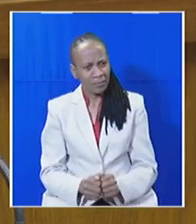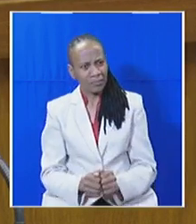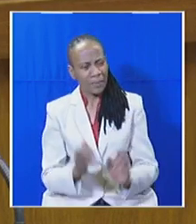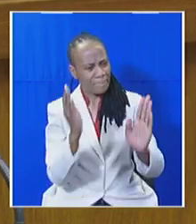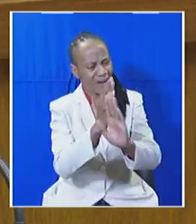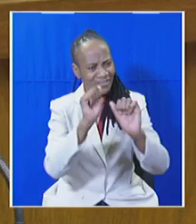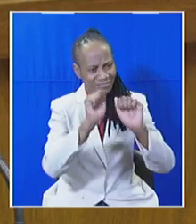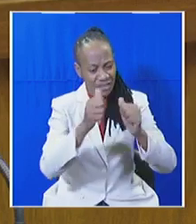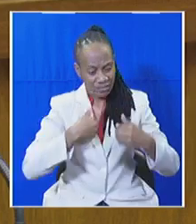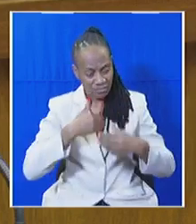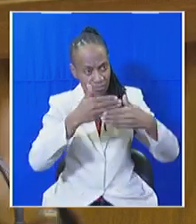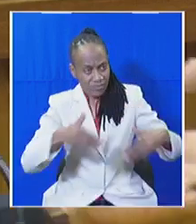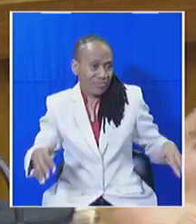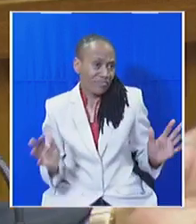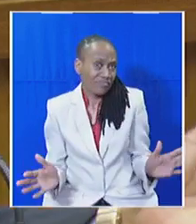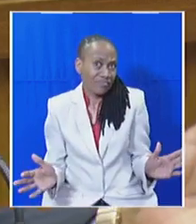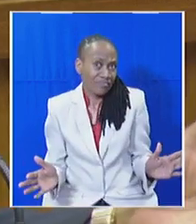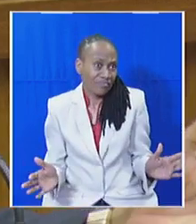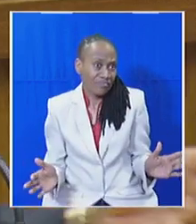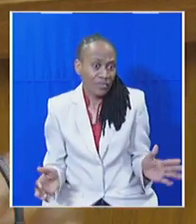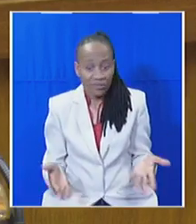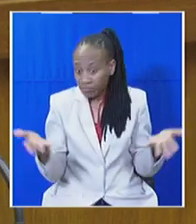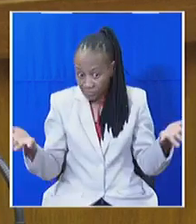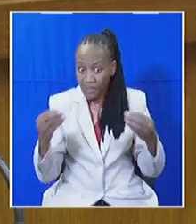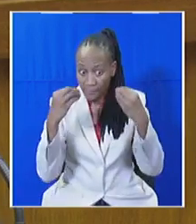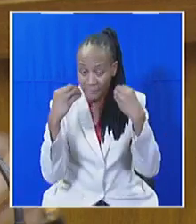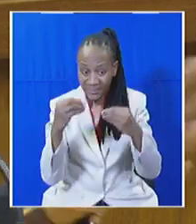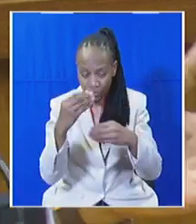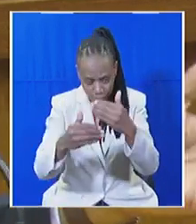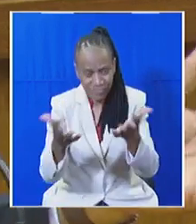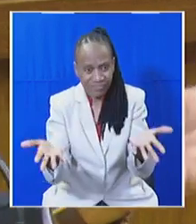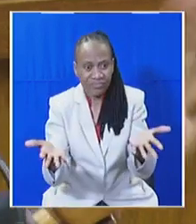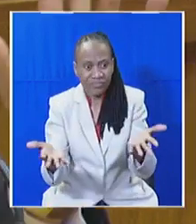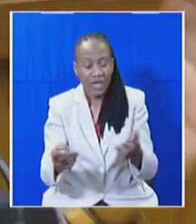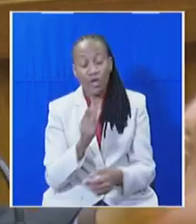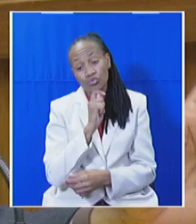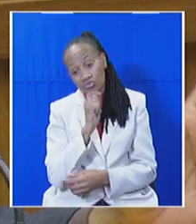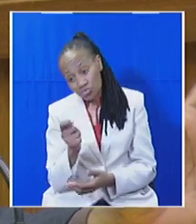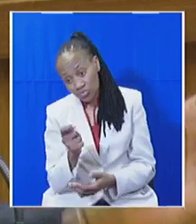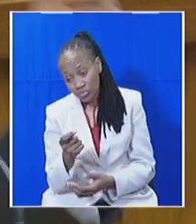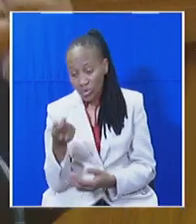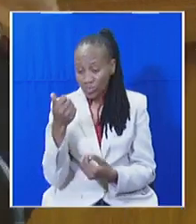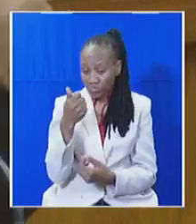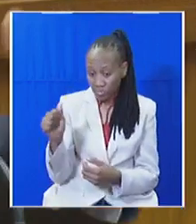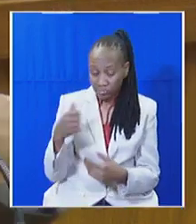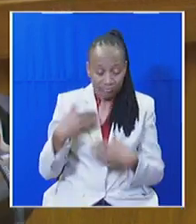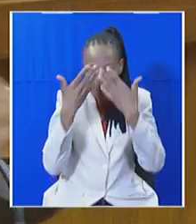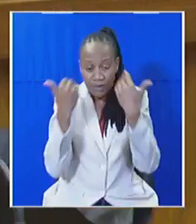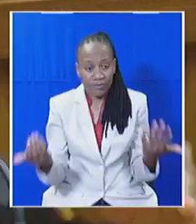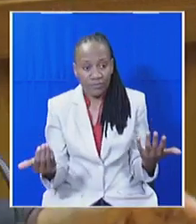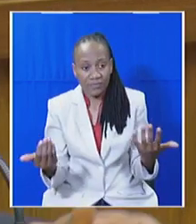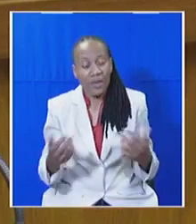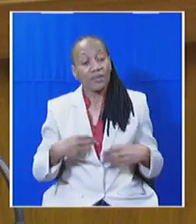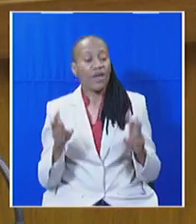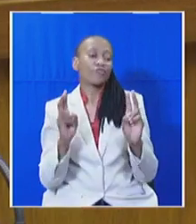anything about it. That's how business is run. Whether that is true or not, I don't know. But I'm just making a